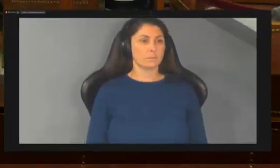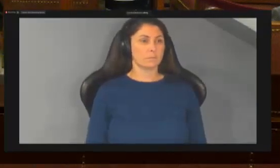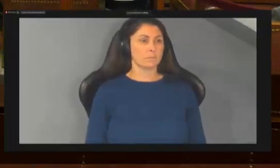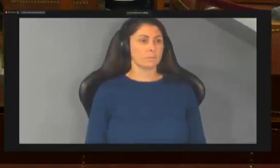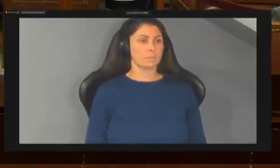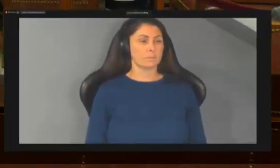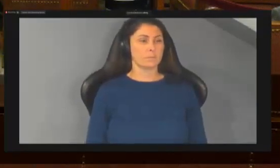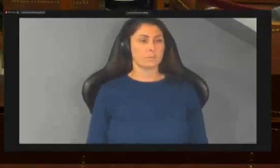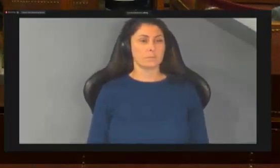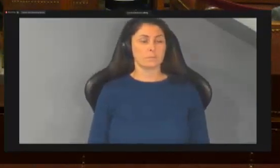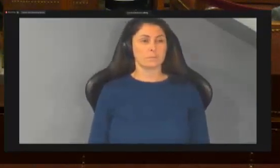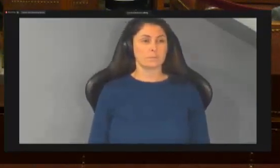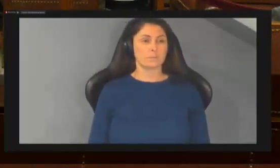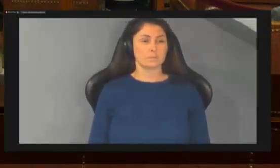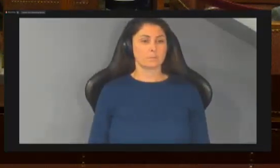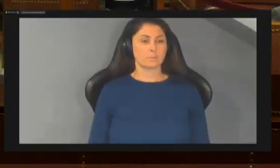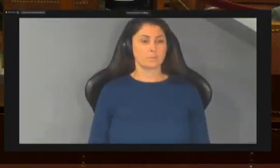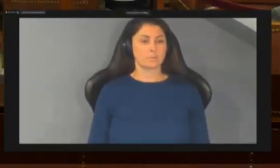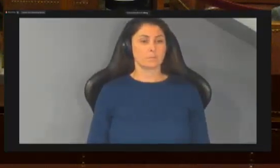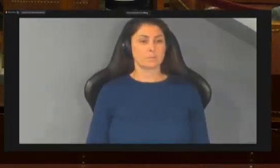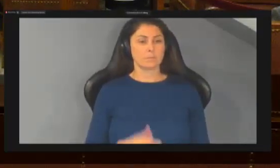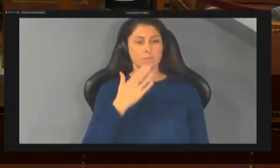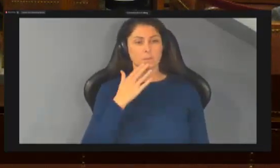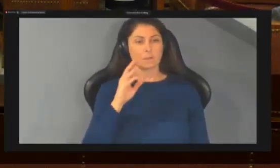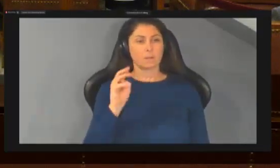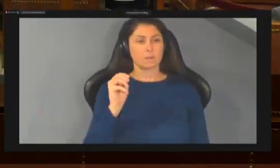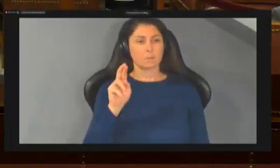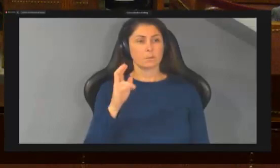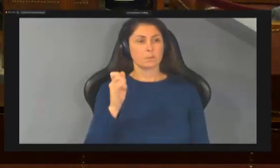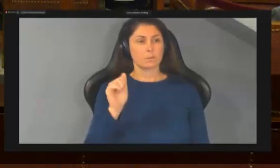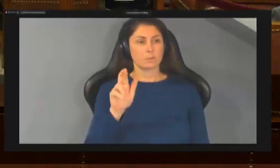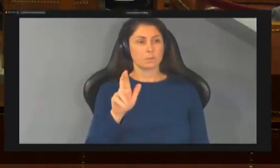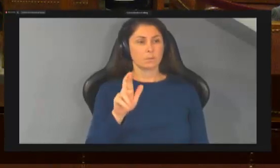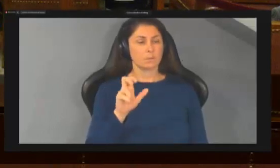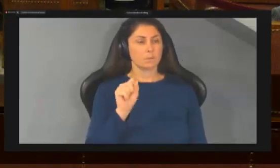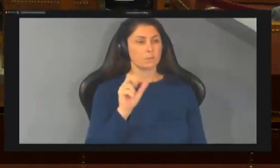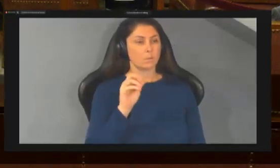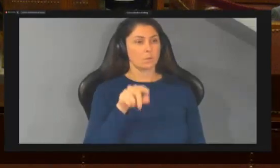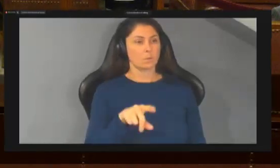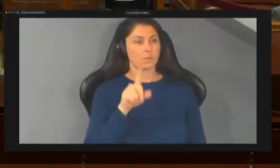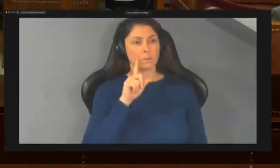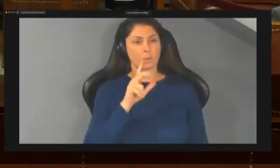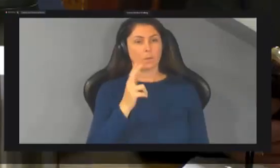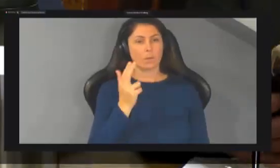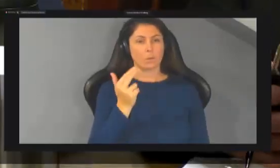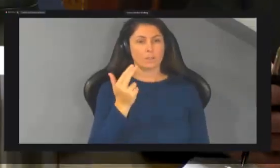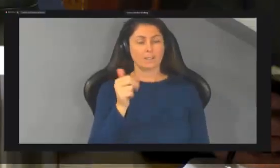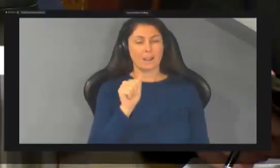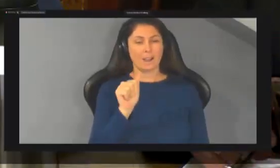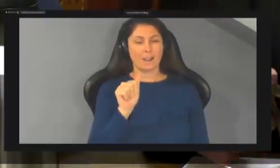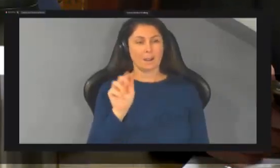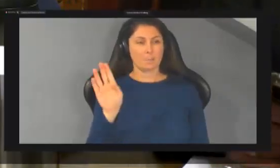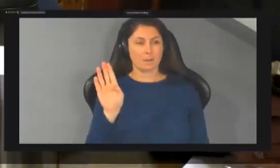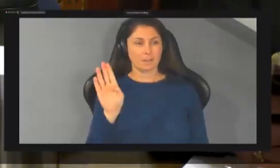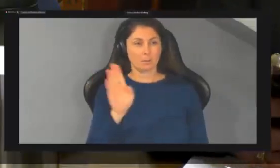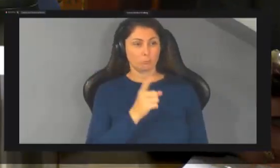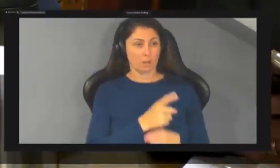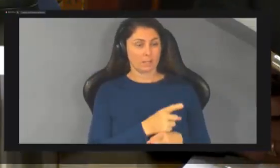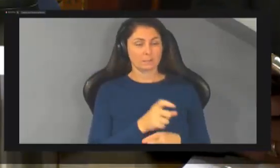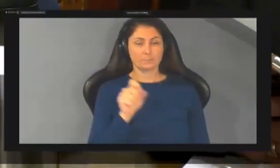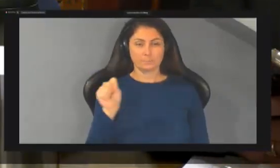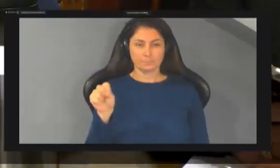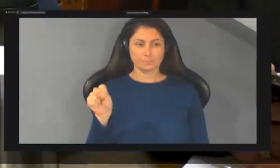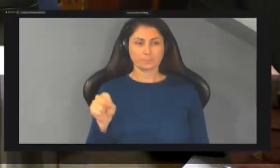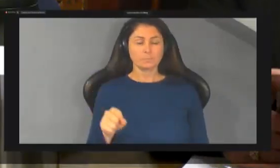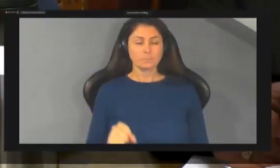Thank you, Mr. Chair. So this is for 13 A and B, right? Yes. Okay.